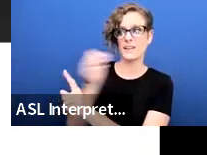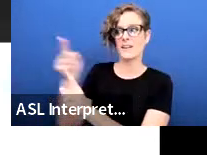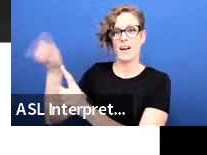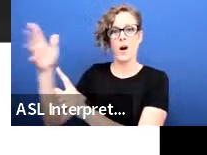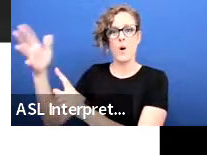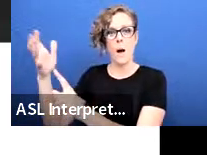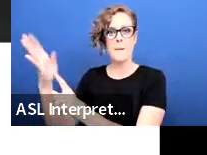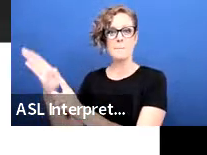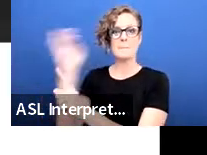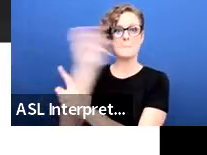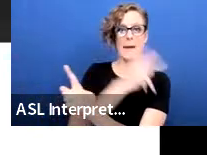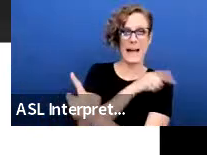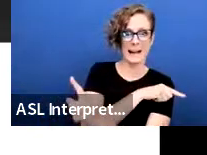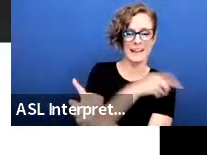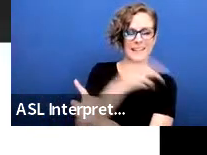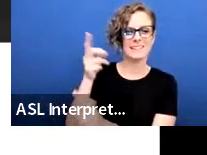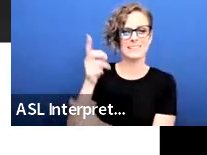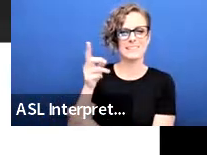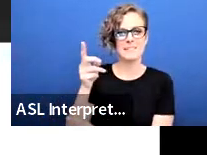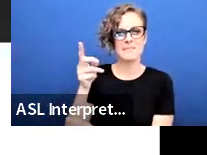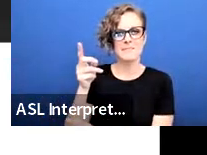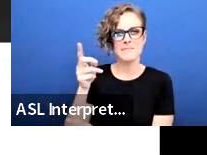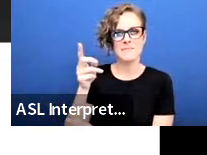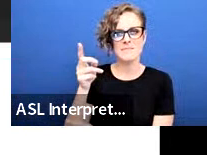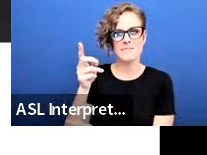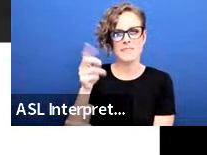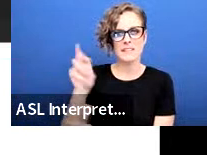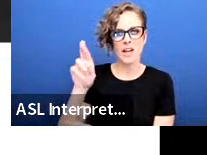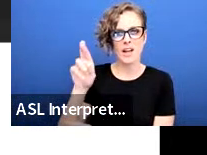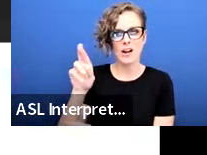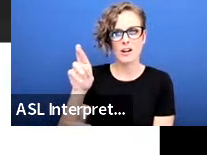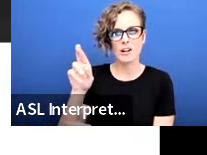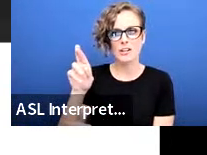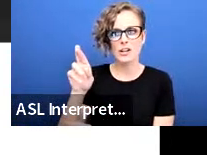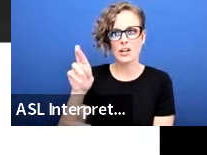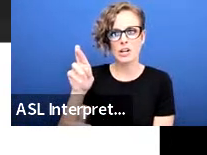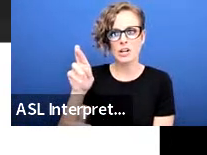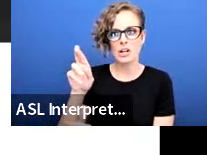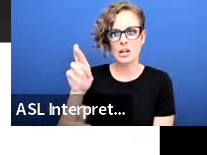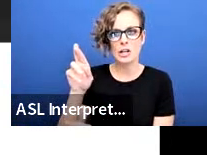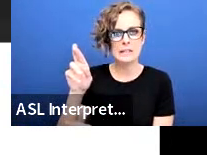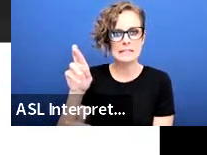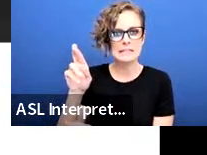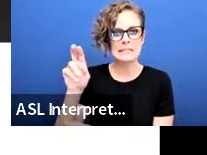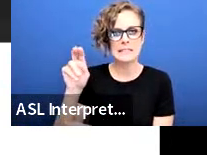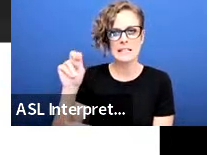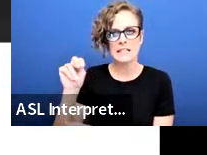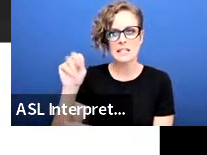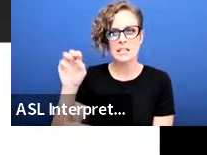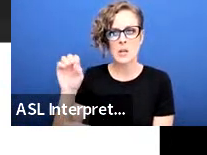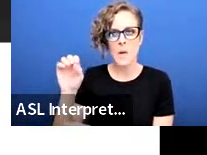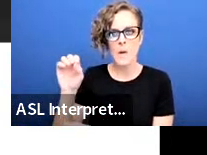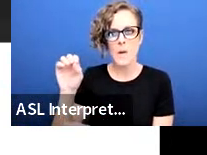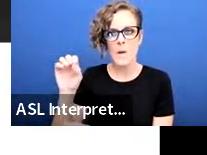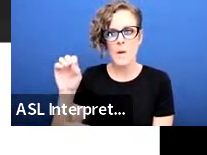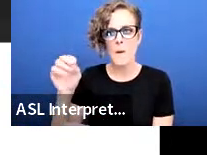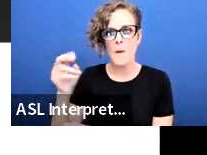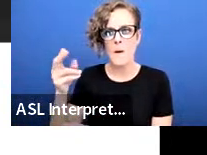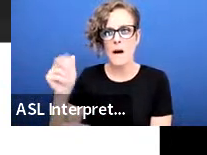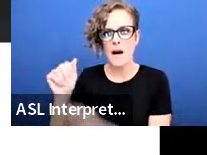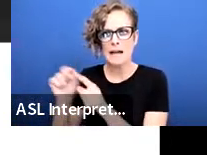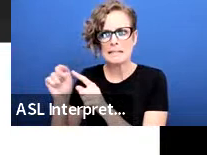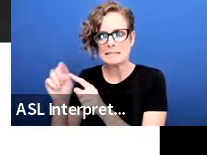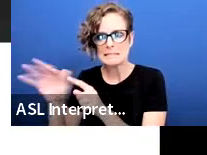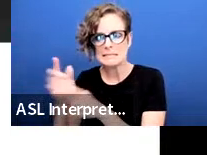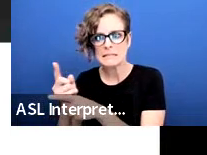Noha said something similar, but when you go out and mix with other people in crowded spaces and you do that again and